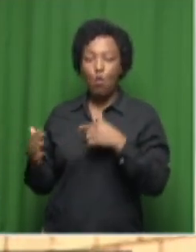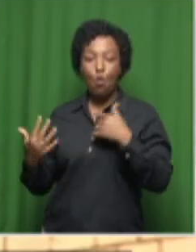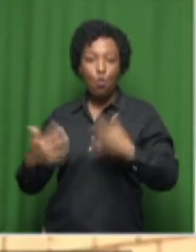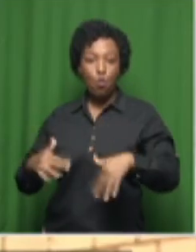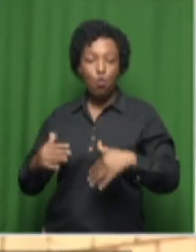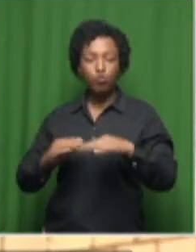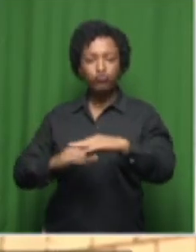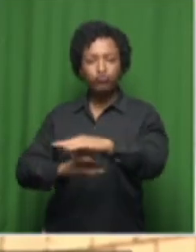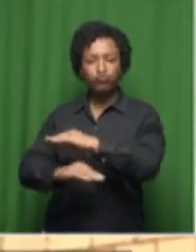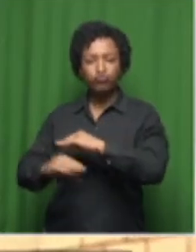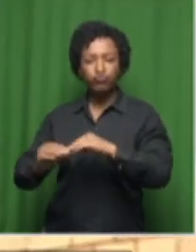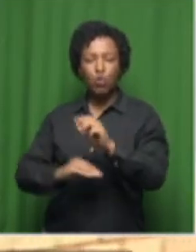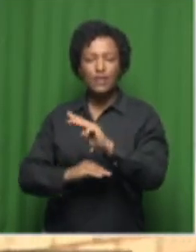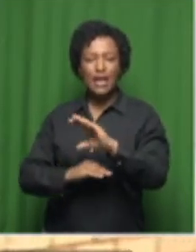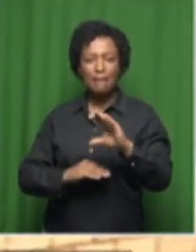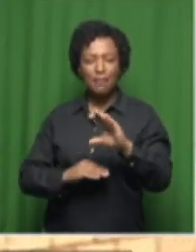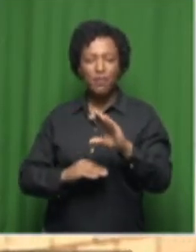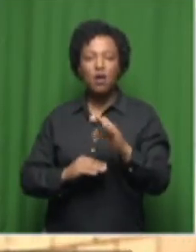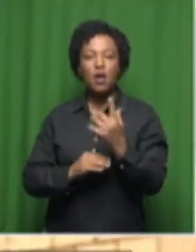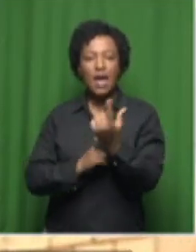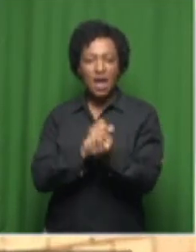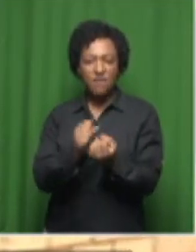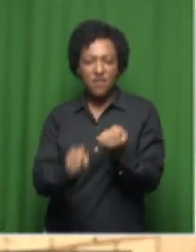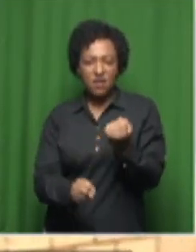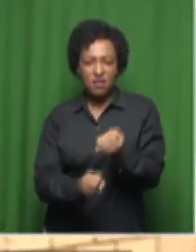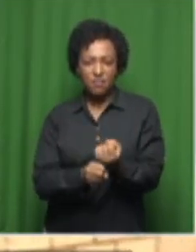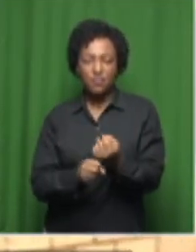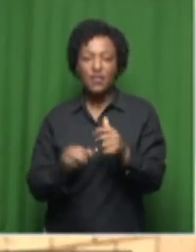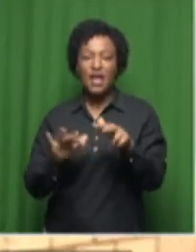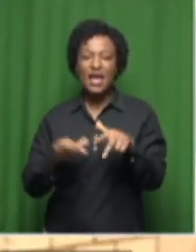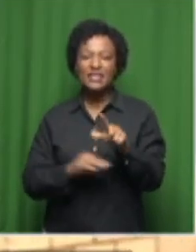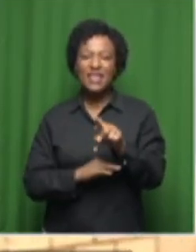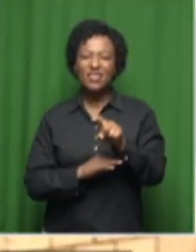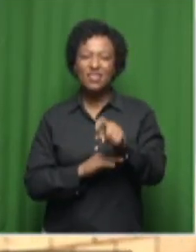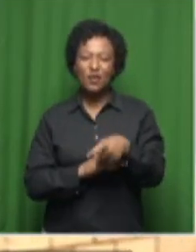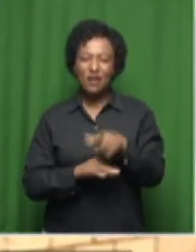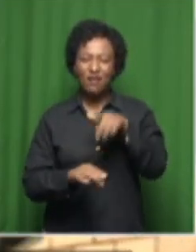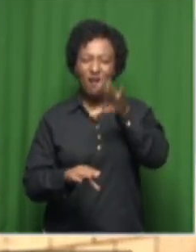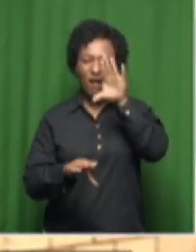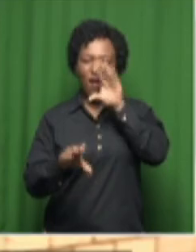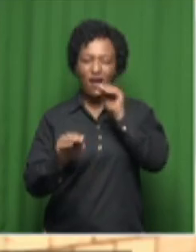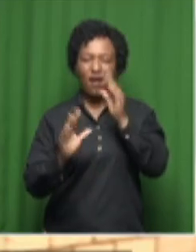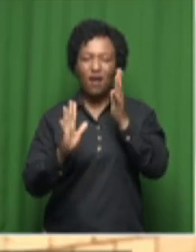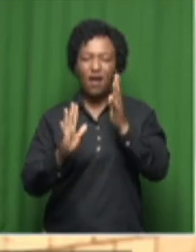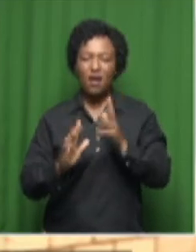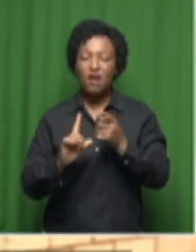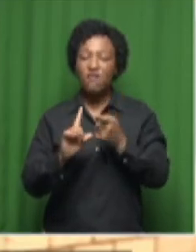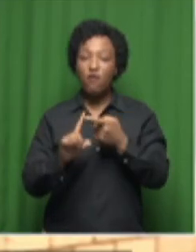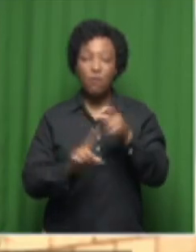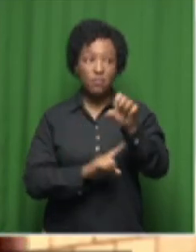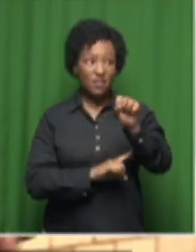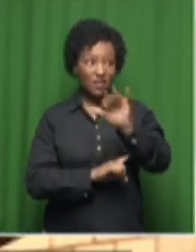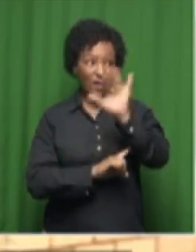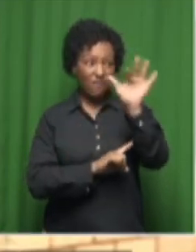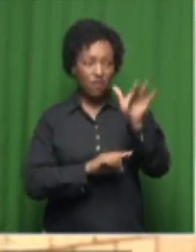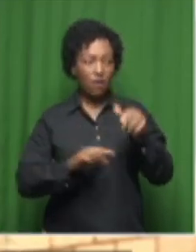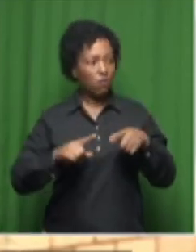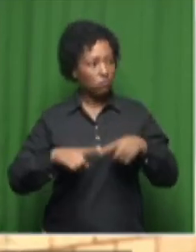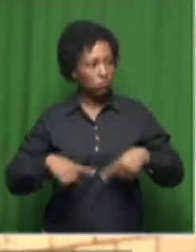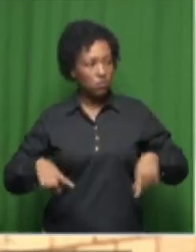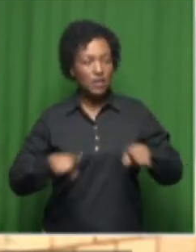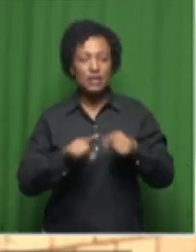in the Western Cape. Every year, there's around 18,000 new learners that come from across South Africa and